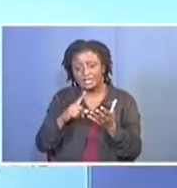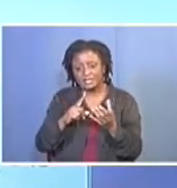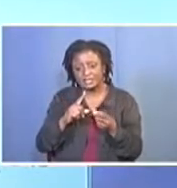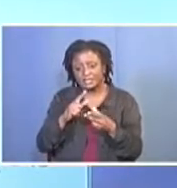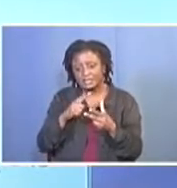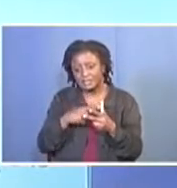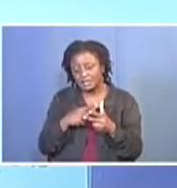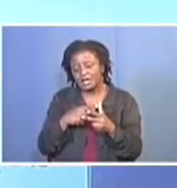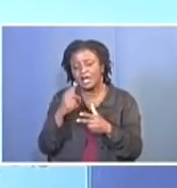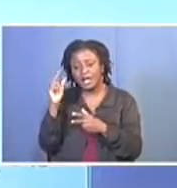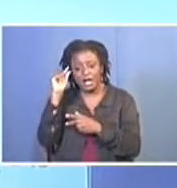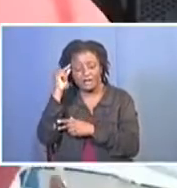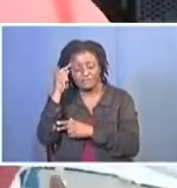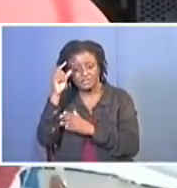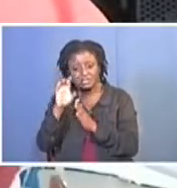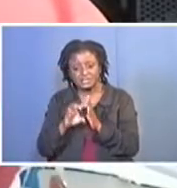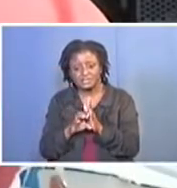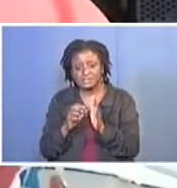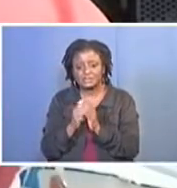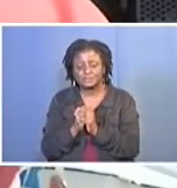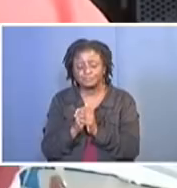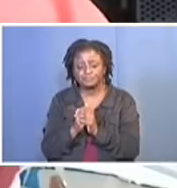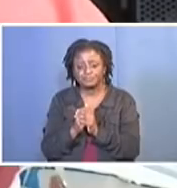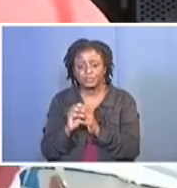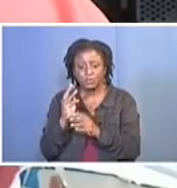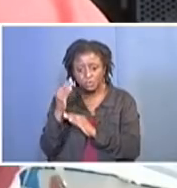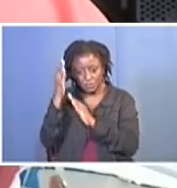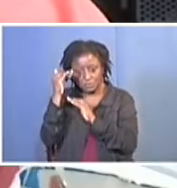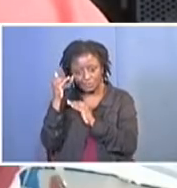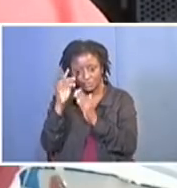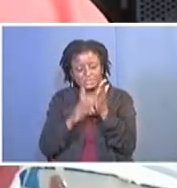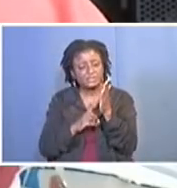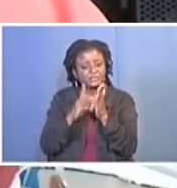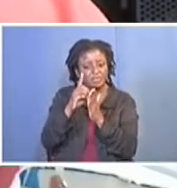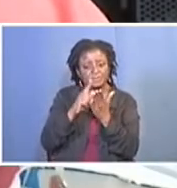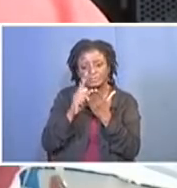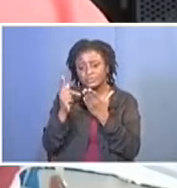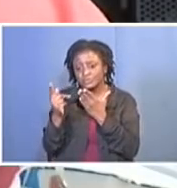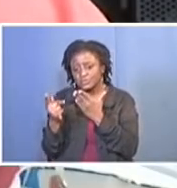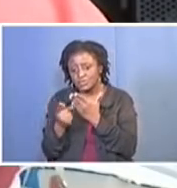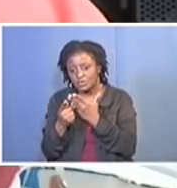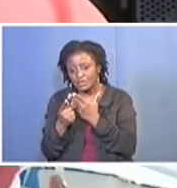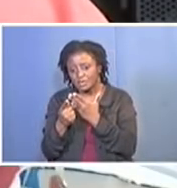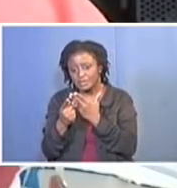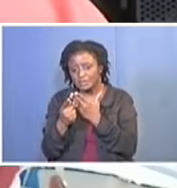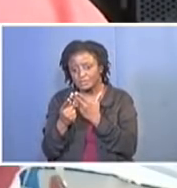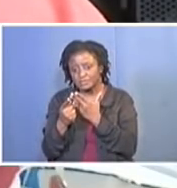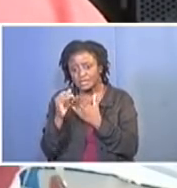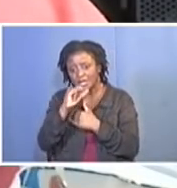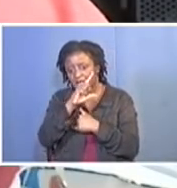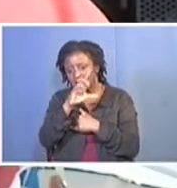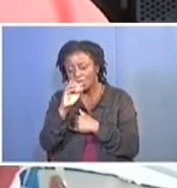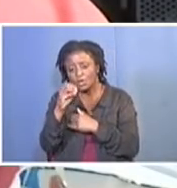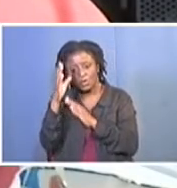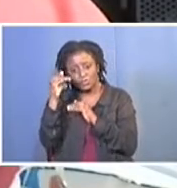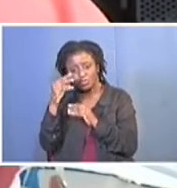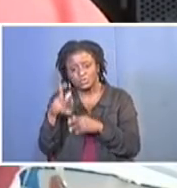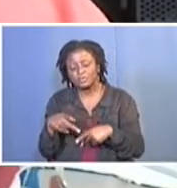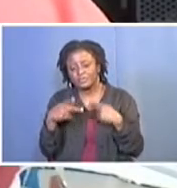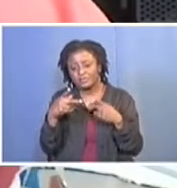country's labor sector. We hope to develop programs. The ILO hopes to invest and provide technical